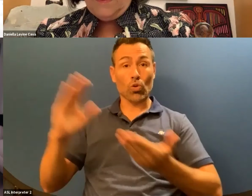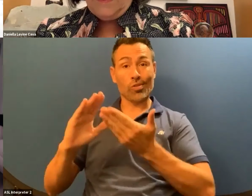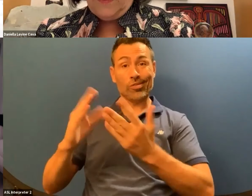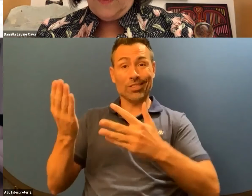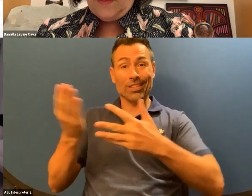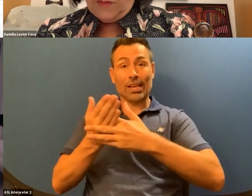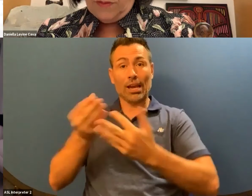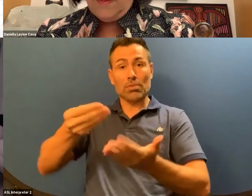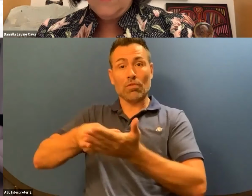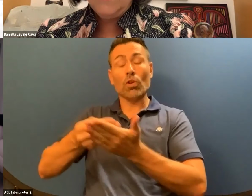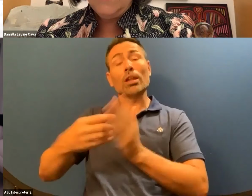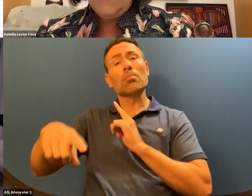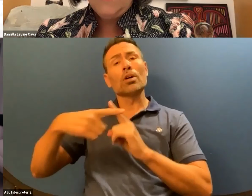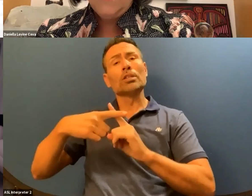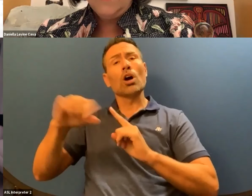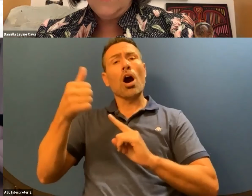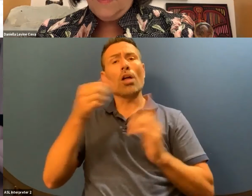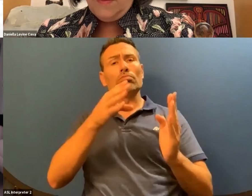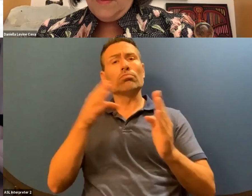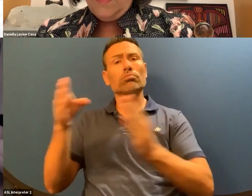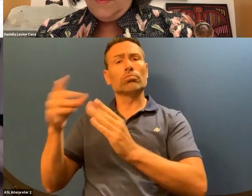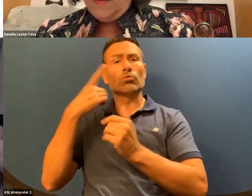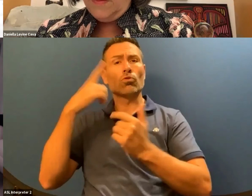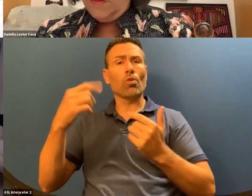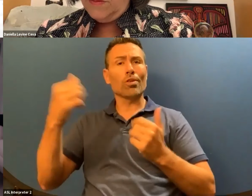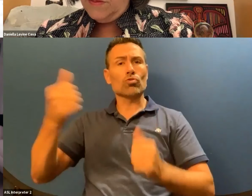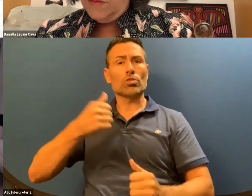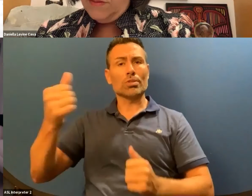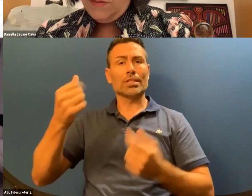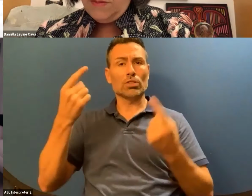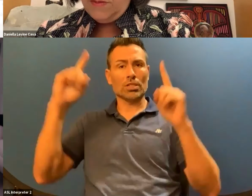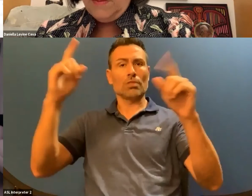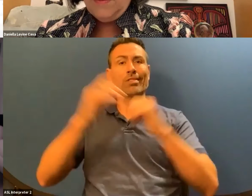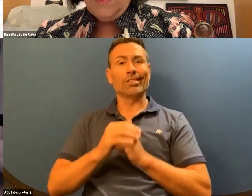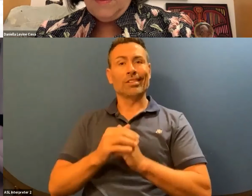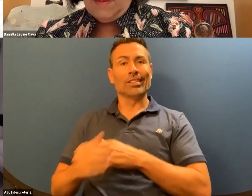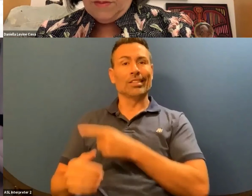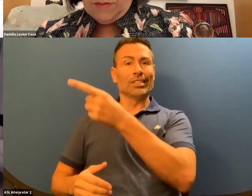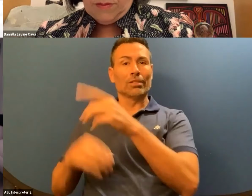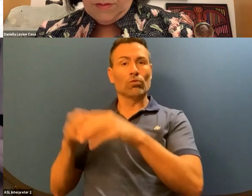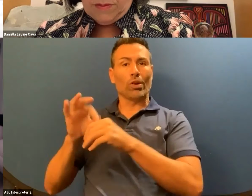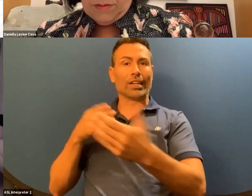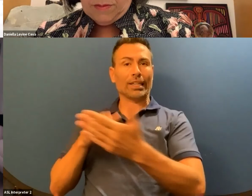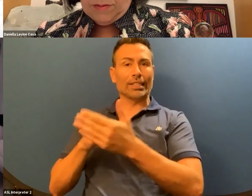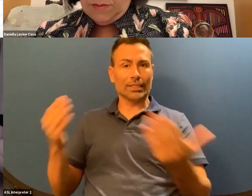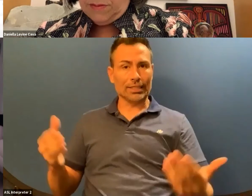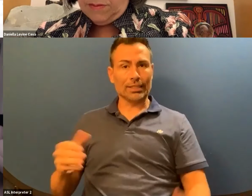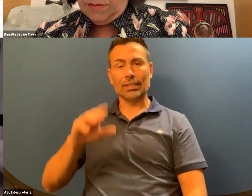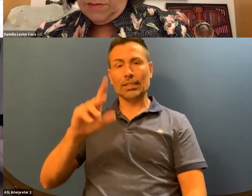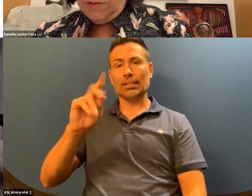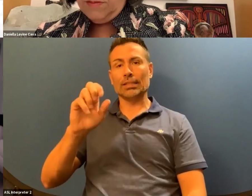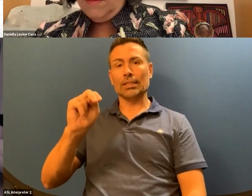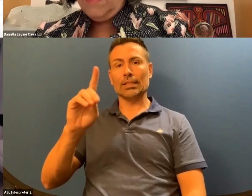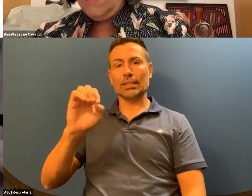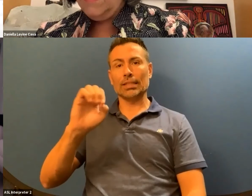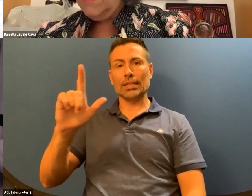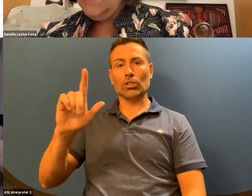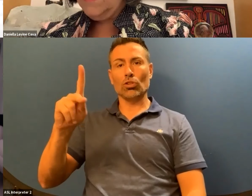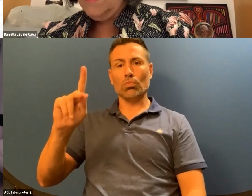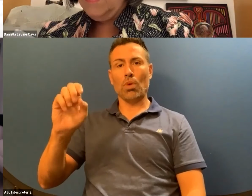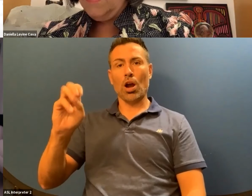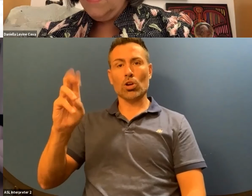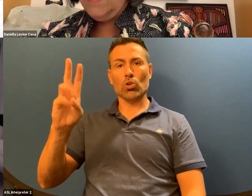avenues to the table that we could move on transportation, she's voted against it. The Kendall Parkway, which would give folks an opportunity in Kendall, she's voted